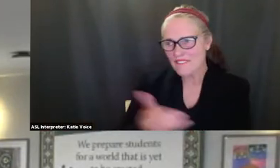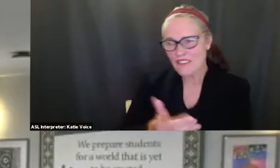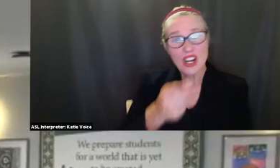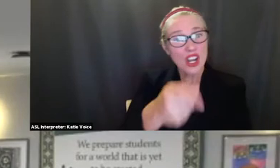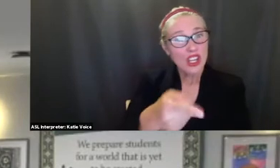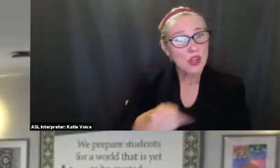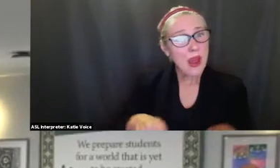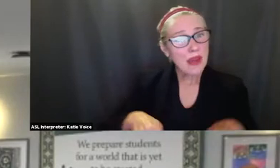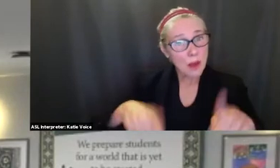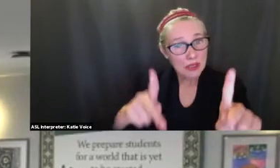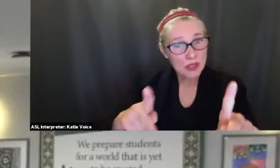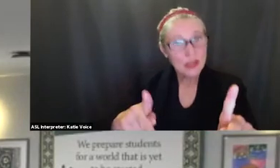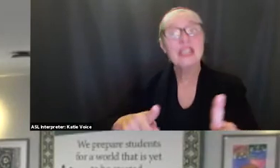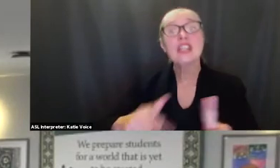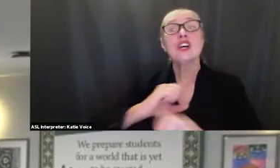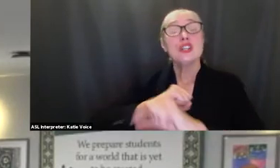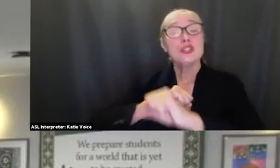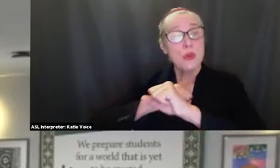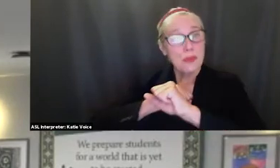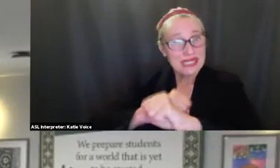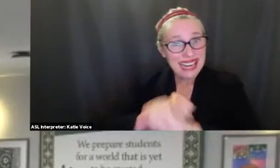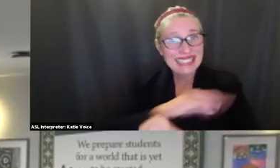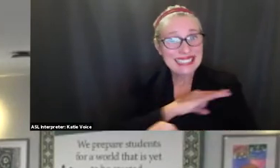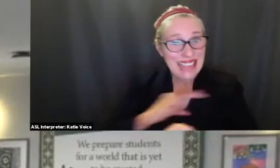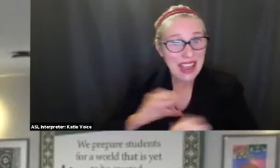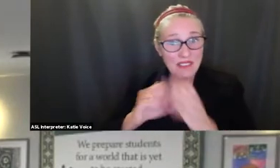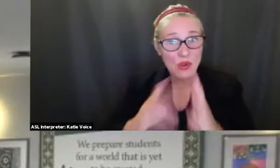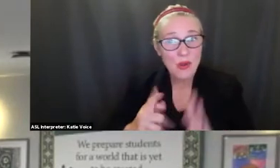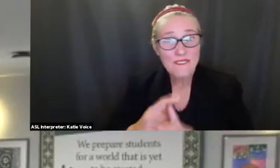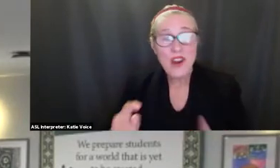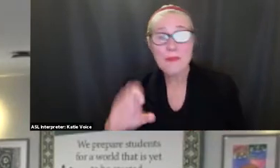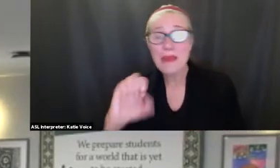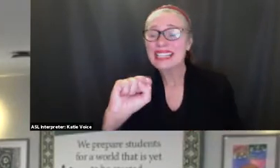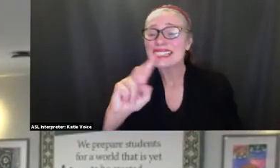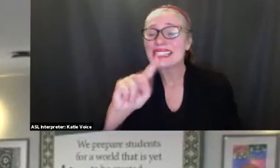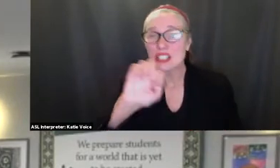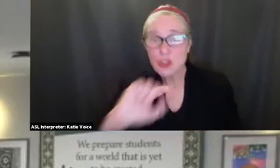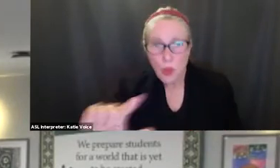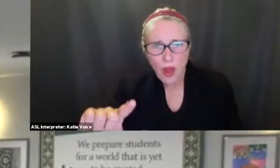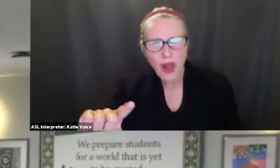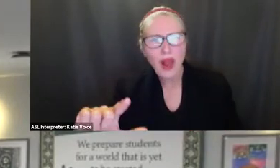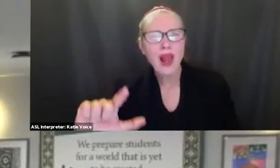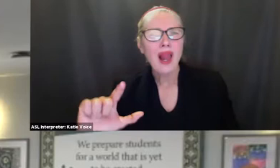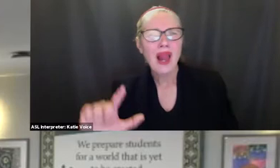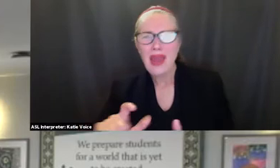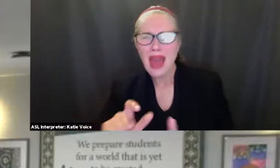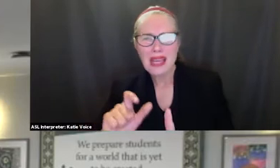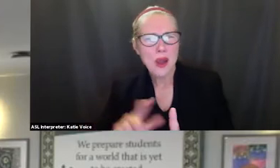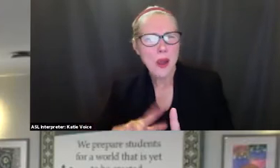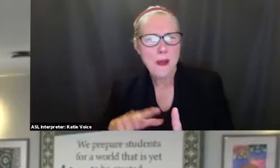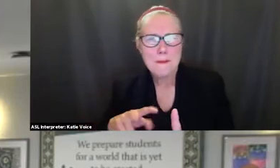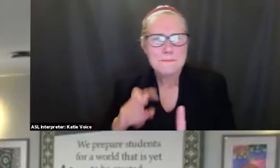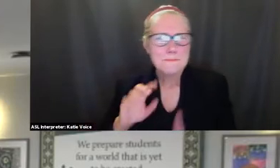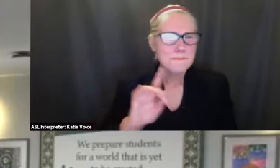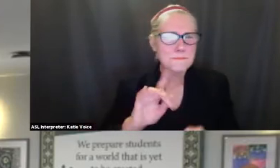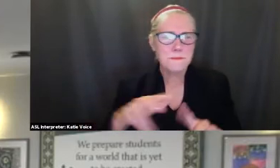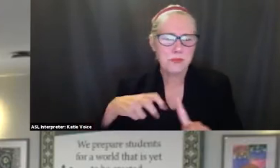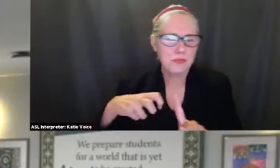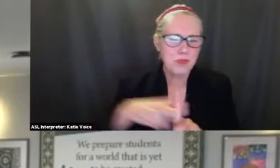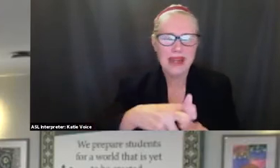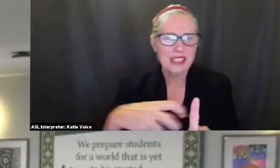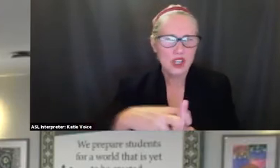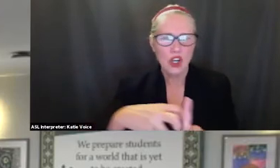students from a sexual predator and instead you protected him that's disgusting